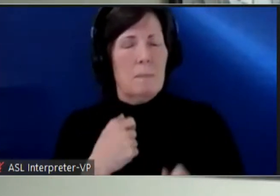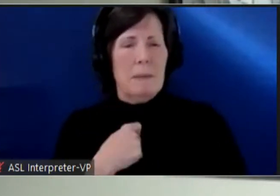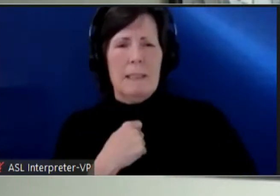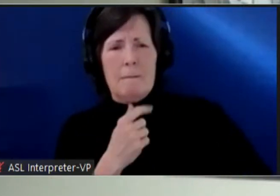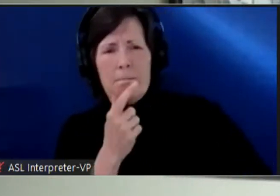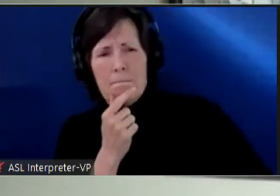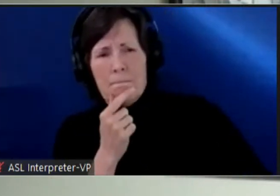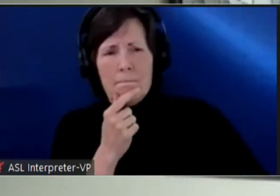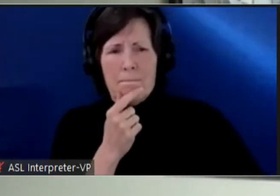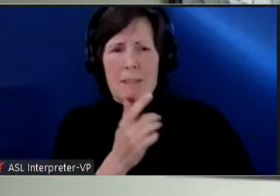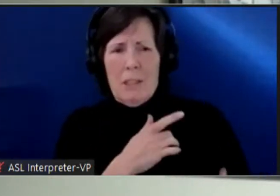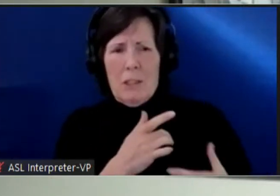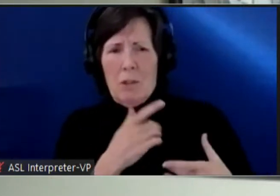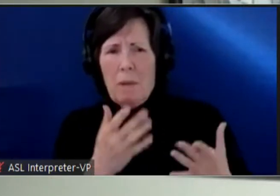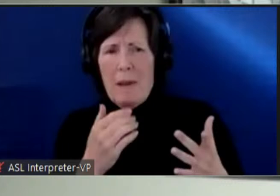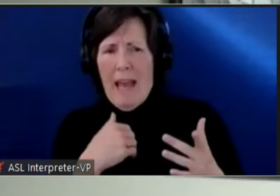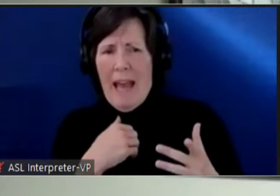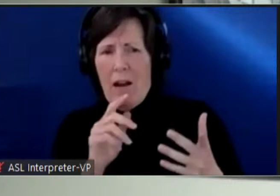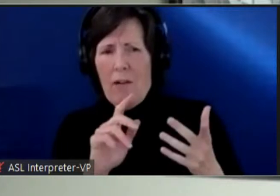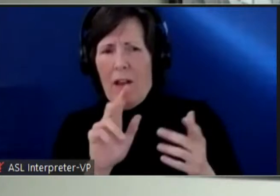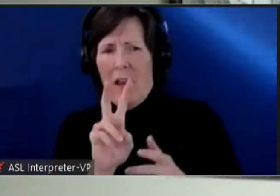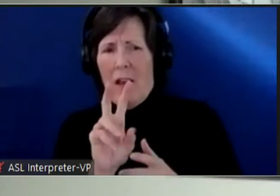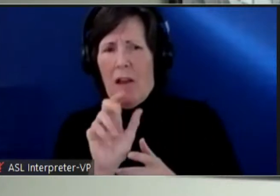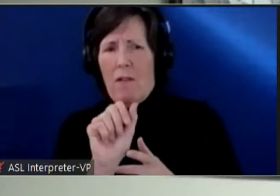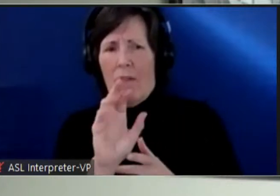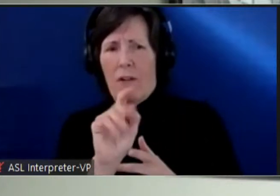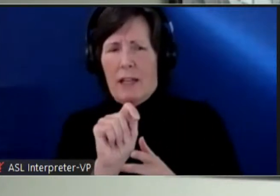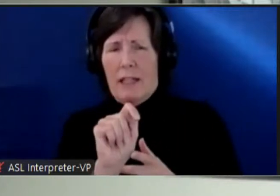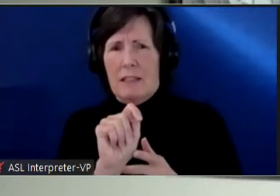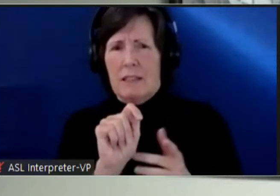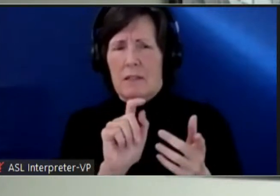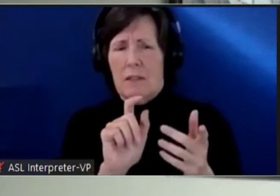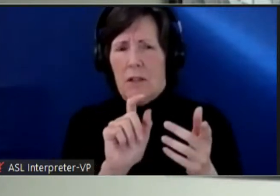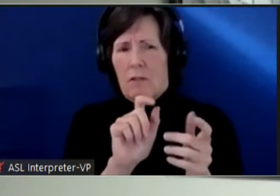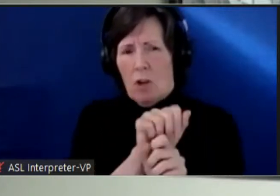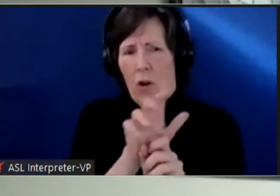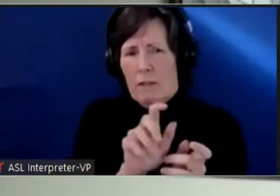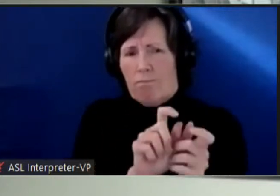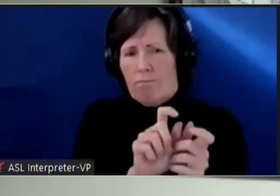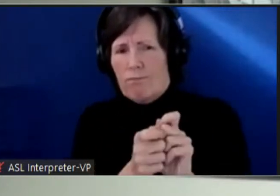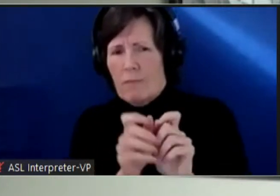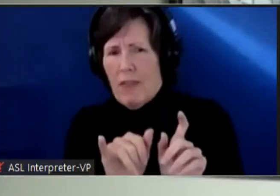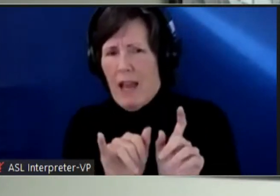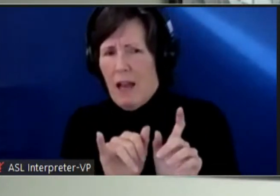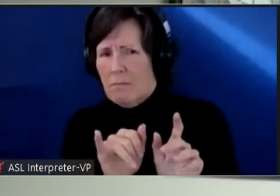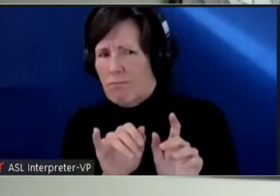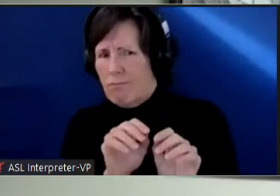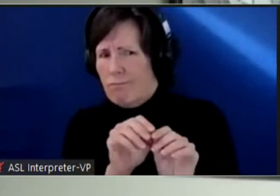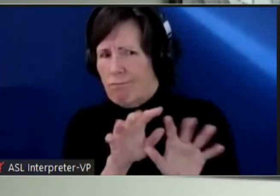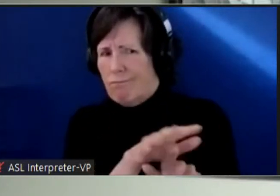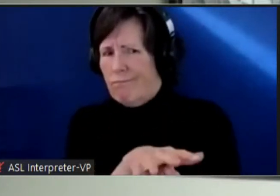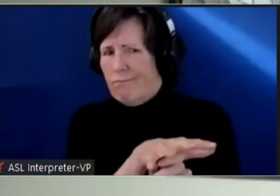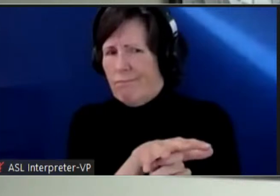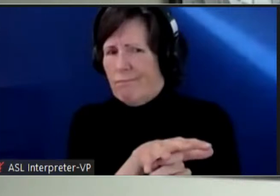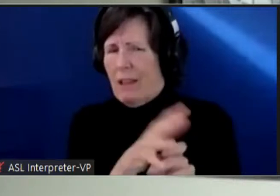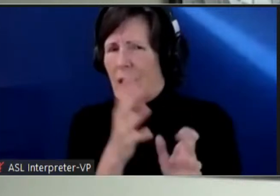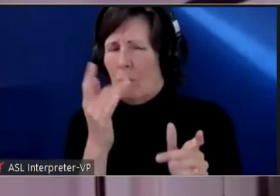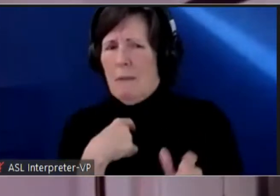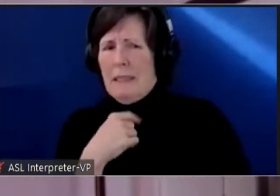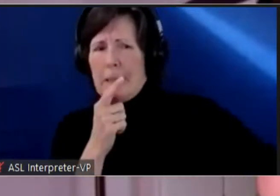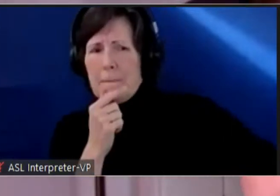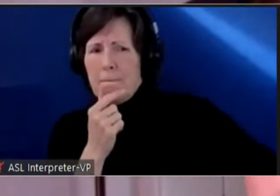more transmissible or less susceptible to the vaccination. But so to that extent, it piqued my interest.